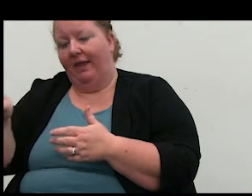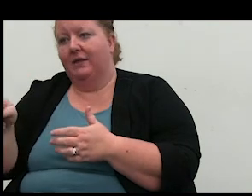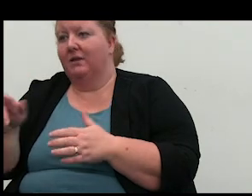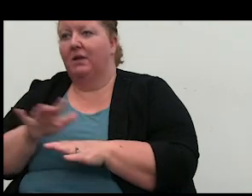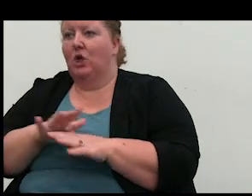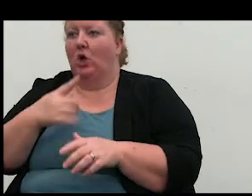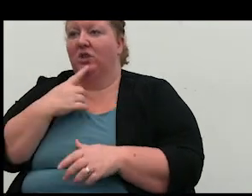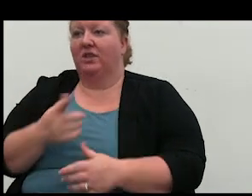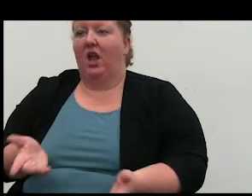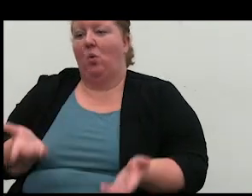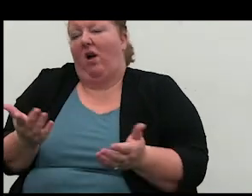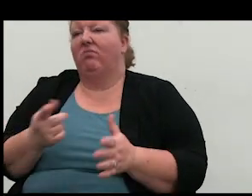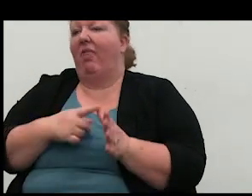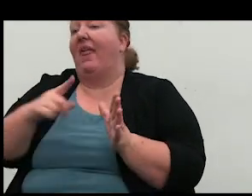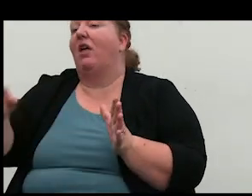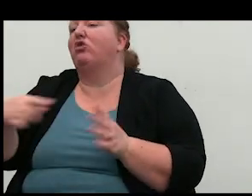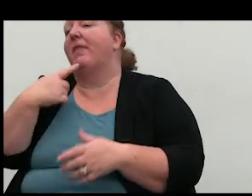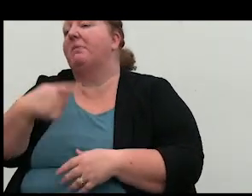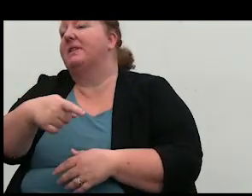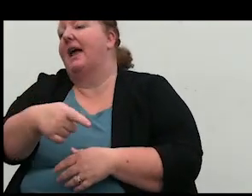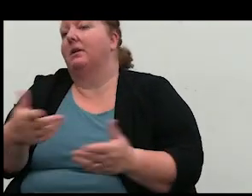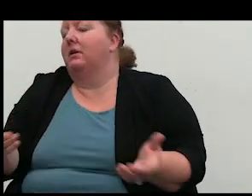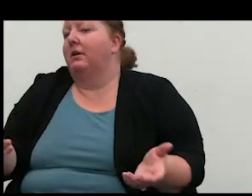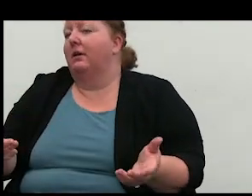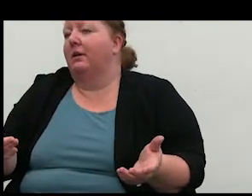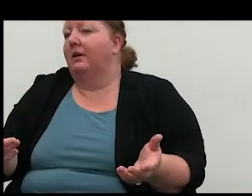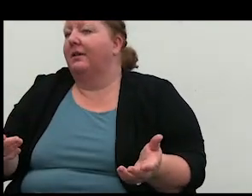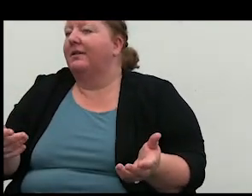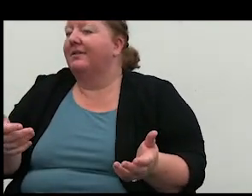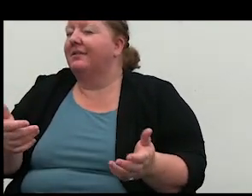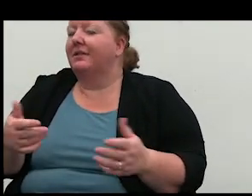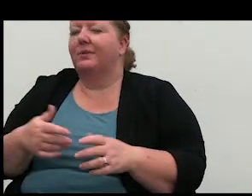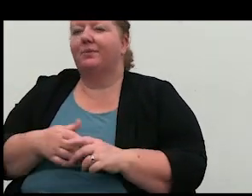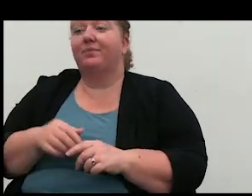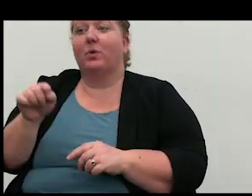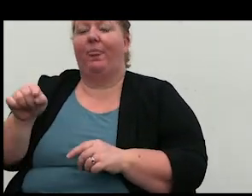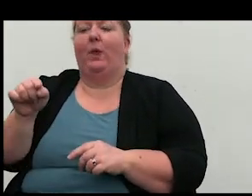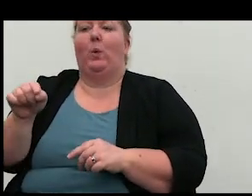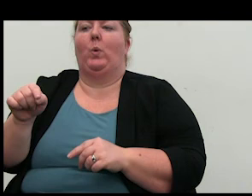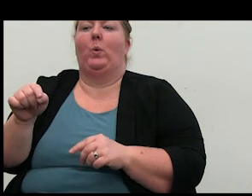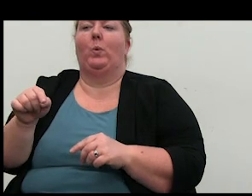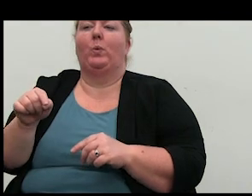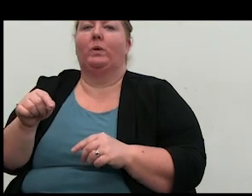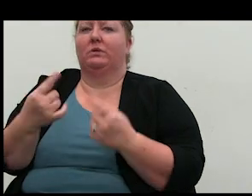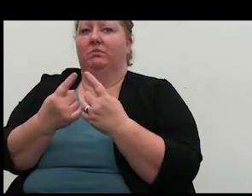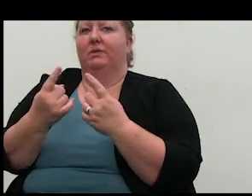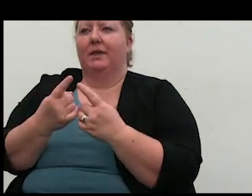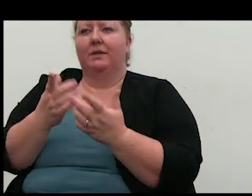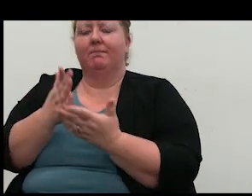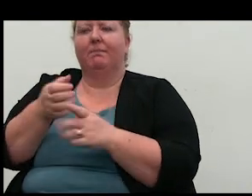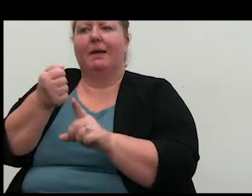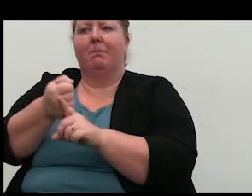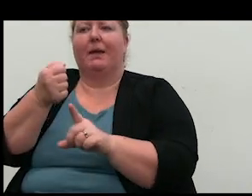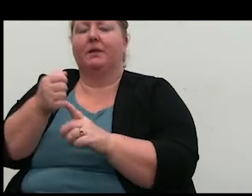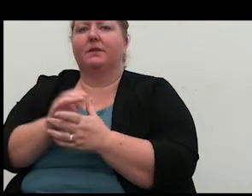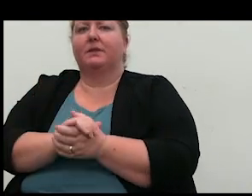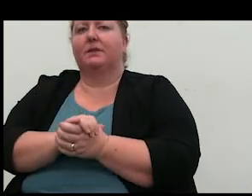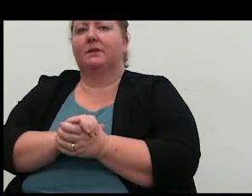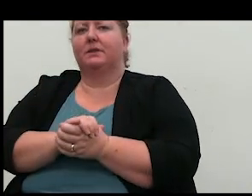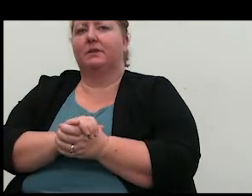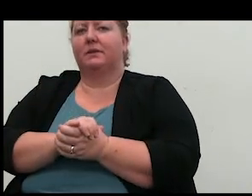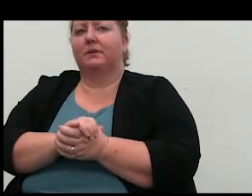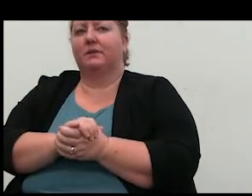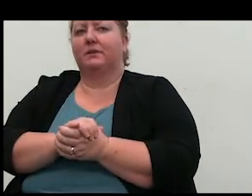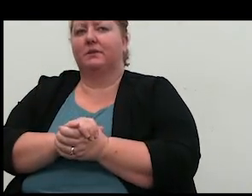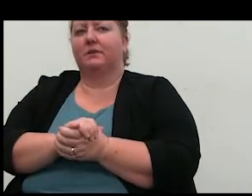say, oh, well, that's the algorithm, that's what the algorithm said. So I think those things where they have a real impact on people's lives, and much bigger